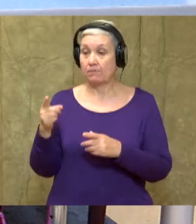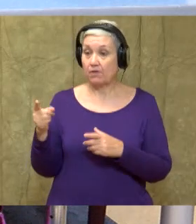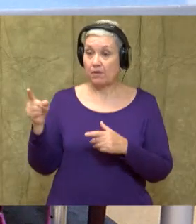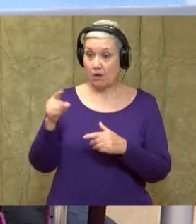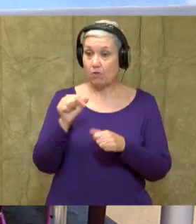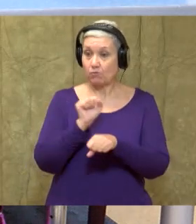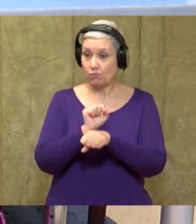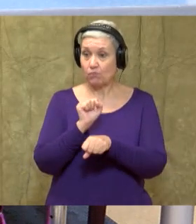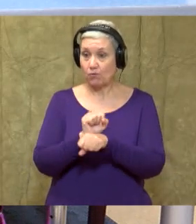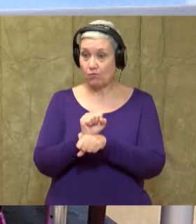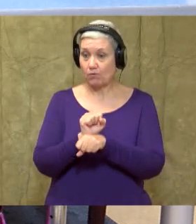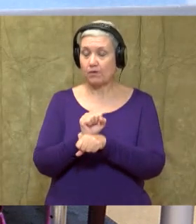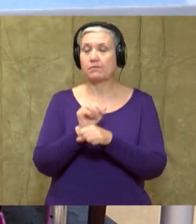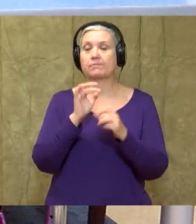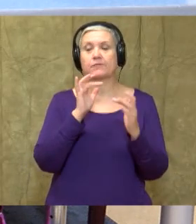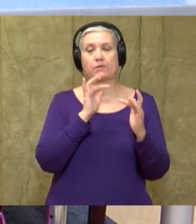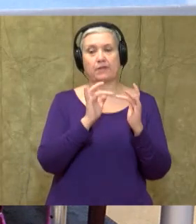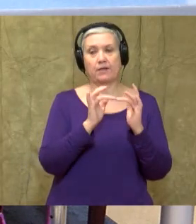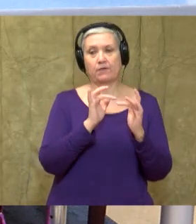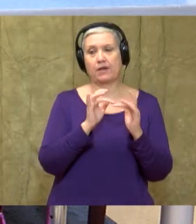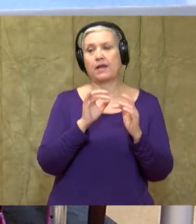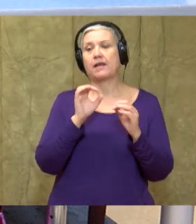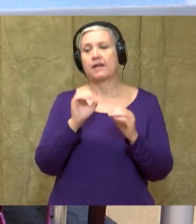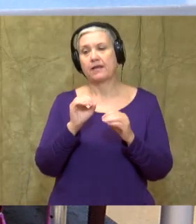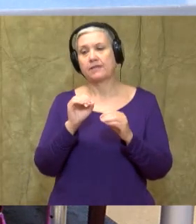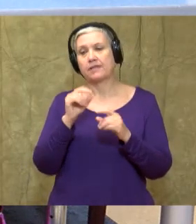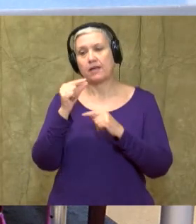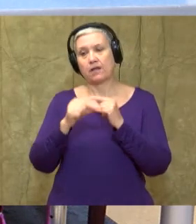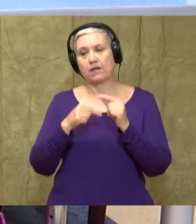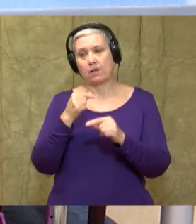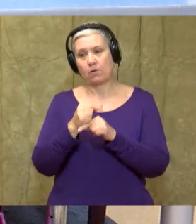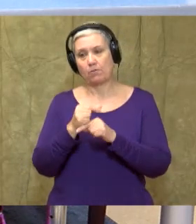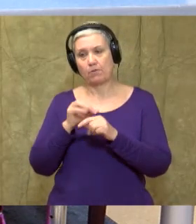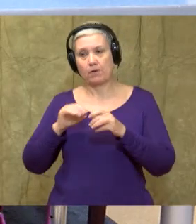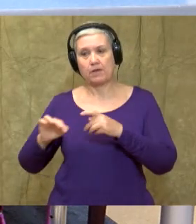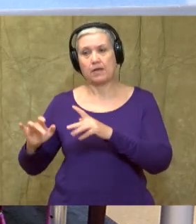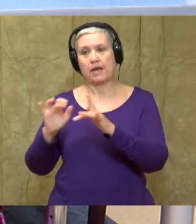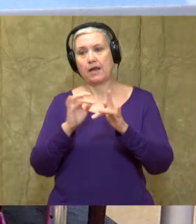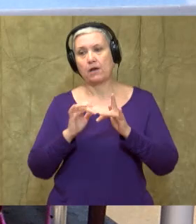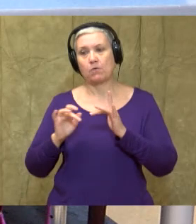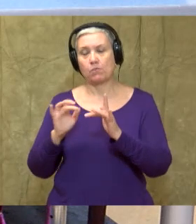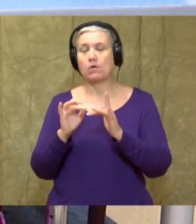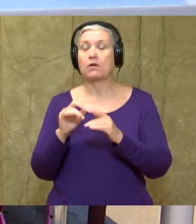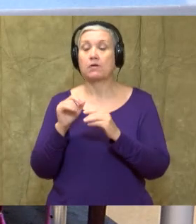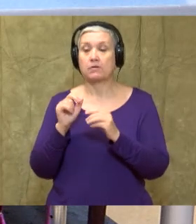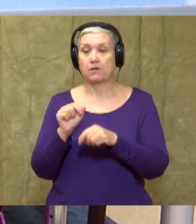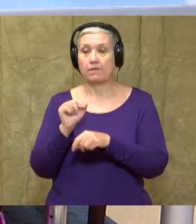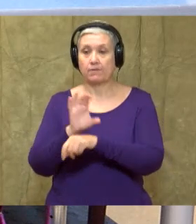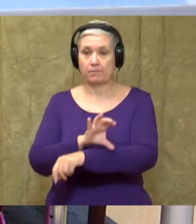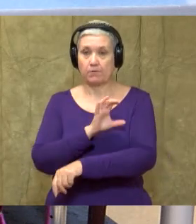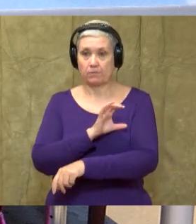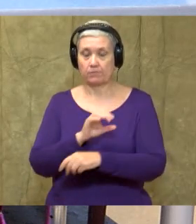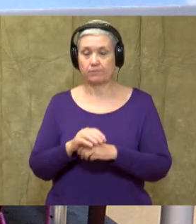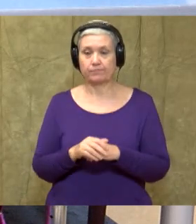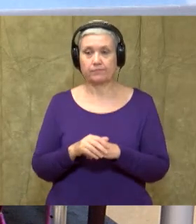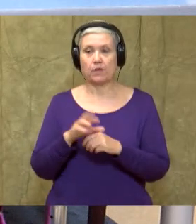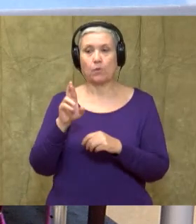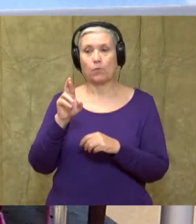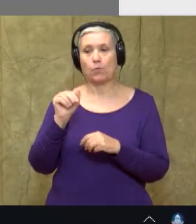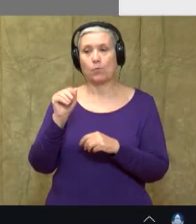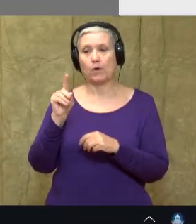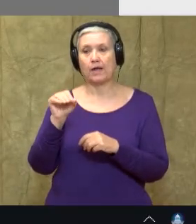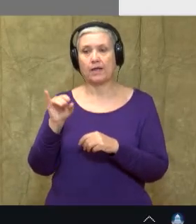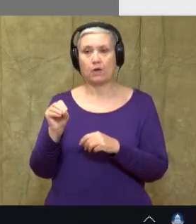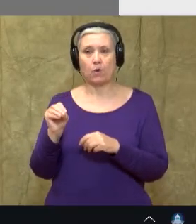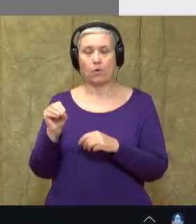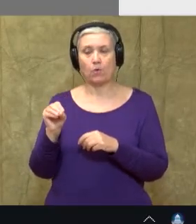us, the internet is a global network of computers, many of which use a radio frequency called